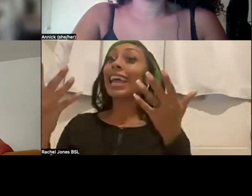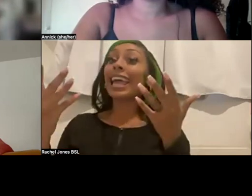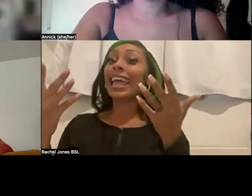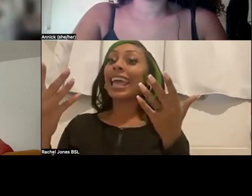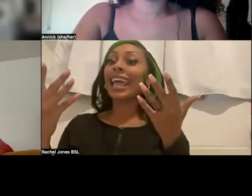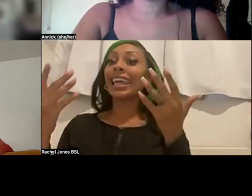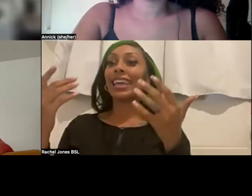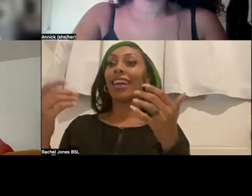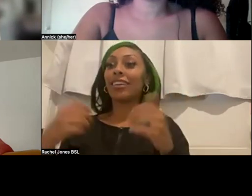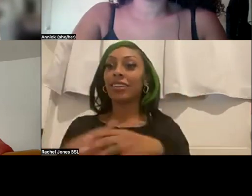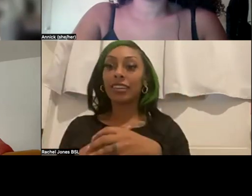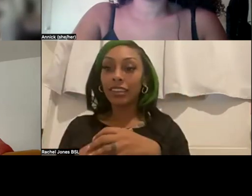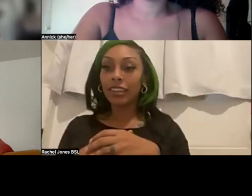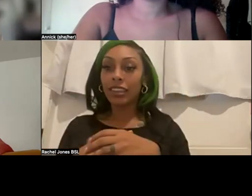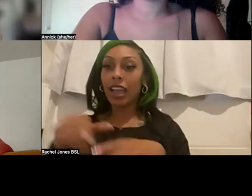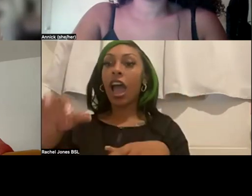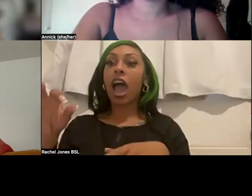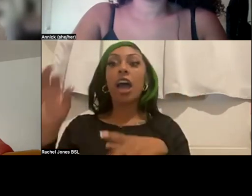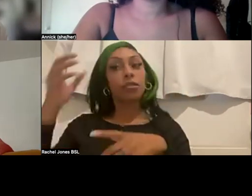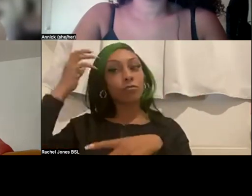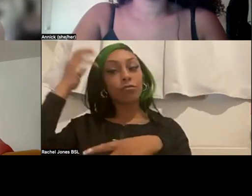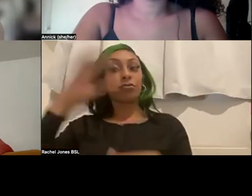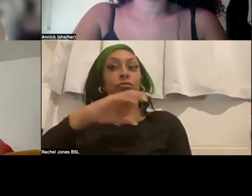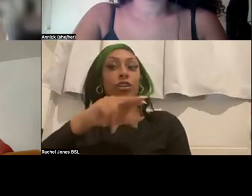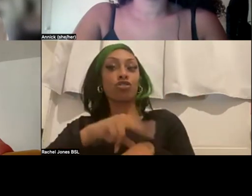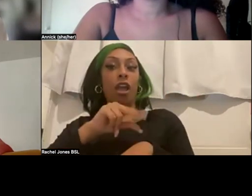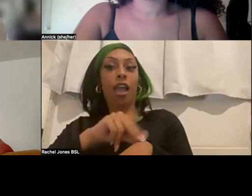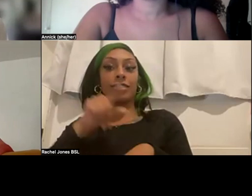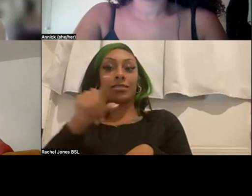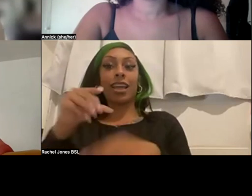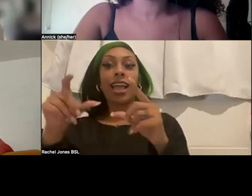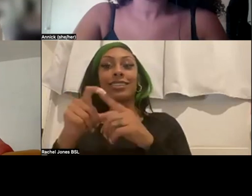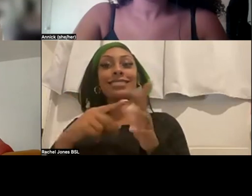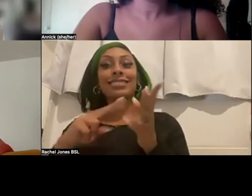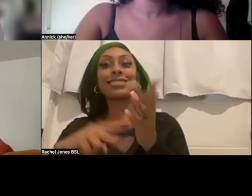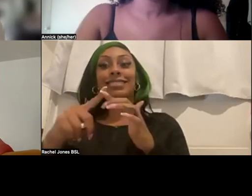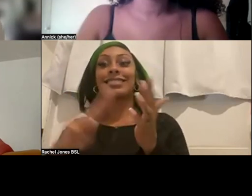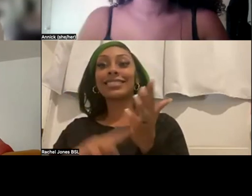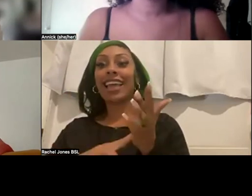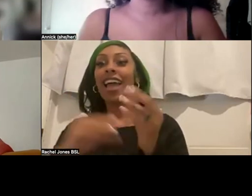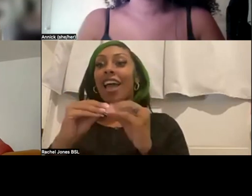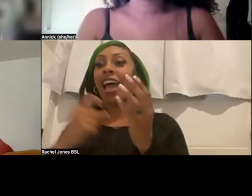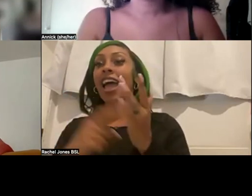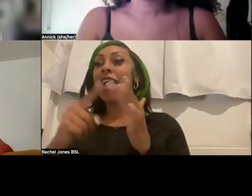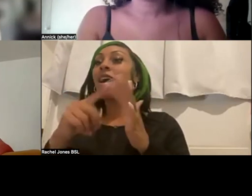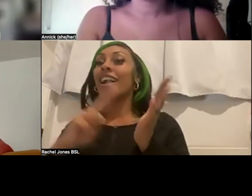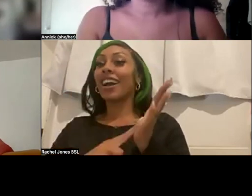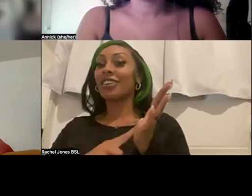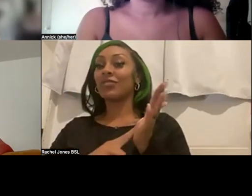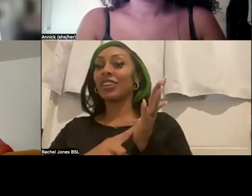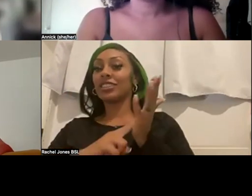we have Professor Dave O'Brien from the University of Sheffield, research practitioner Dr.